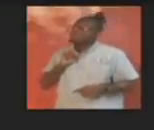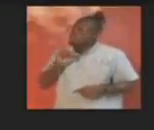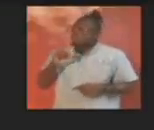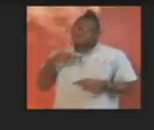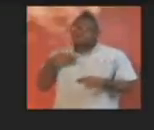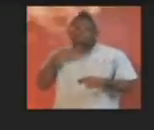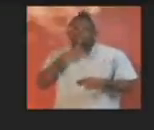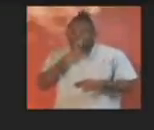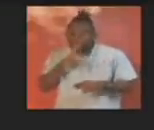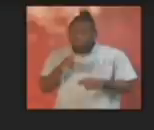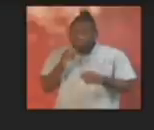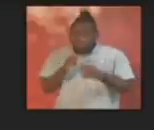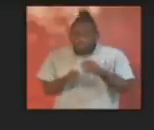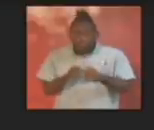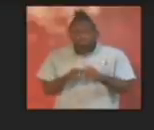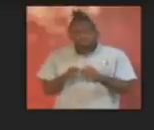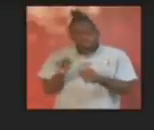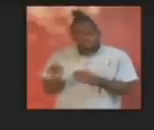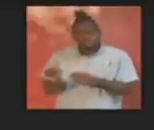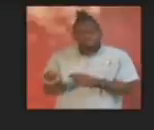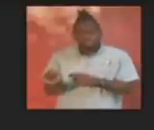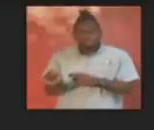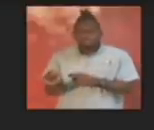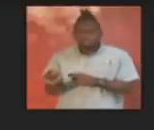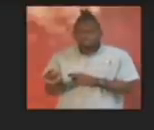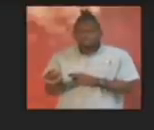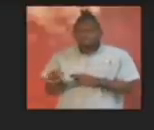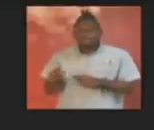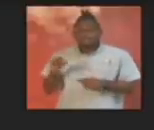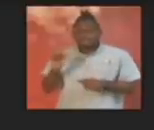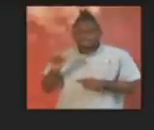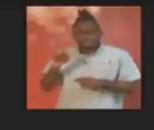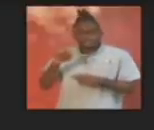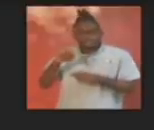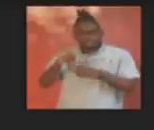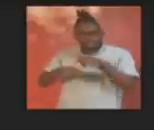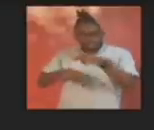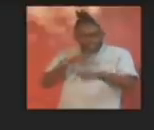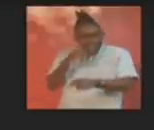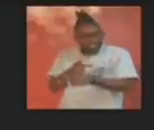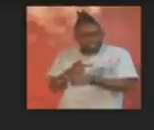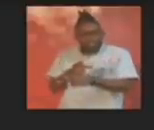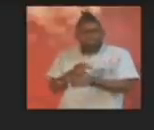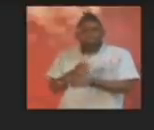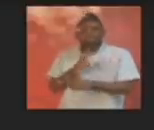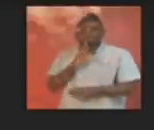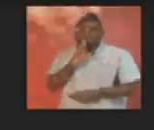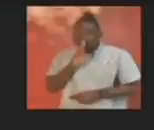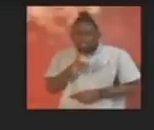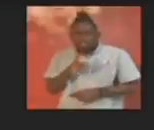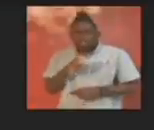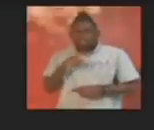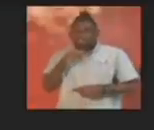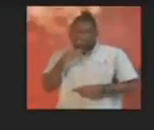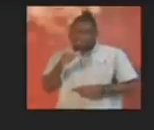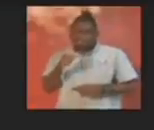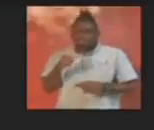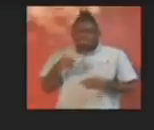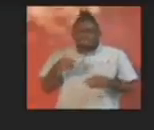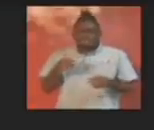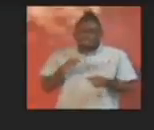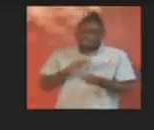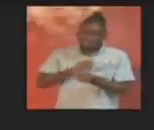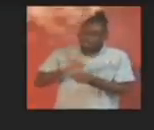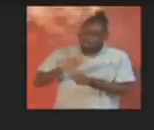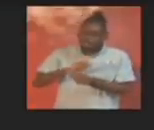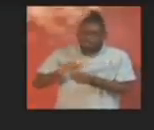debate about the role of pharmaceutical companies. This is about the reality. The reality is we're lacking supply. We don't have, when I say we,